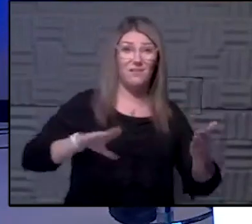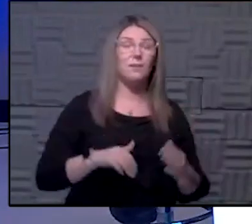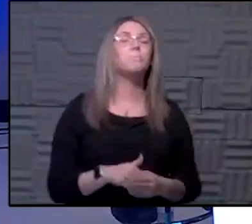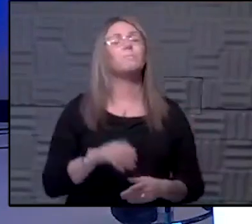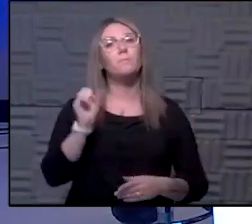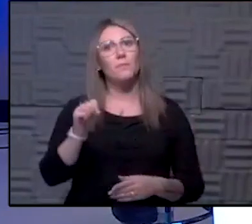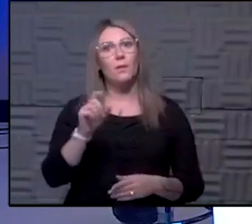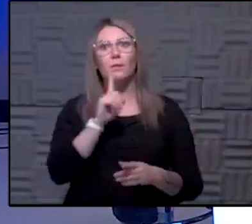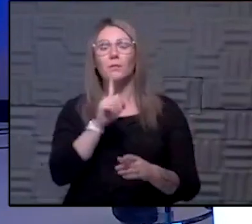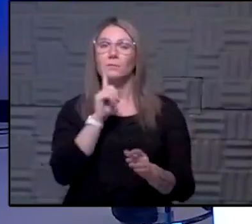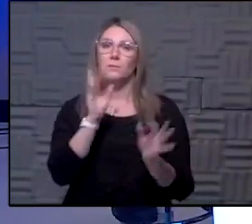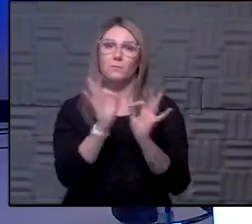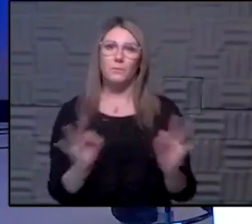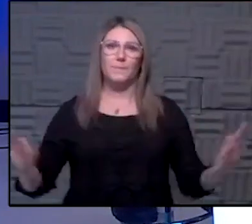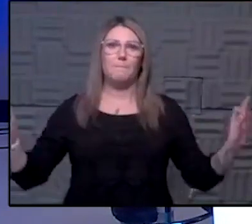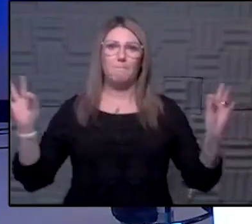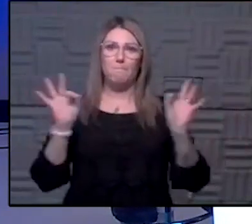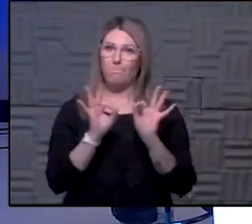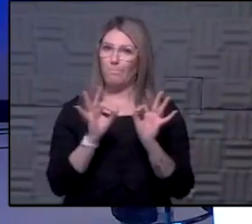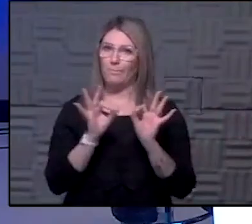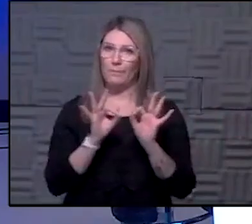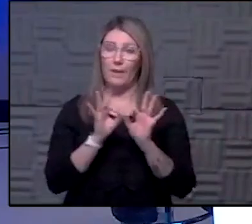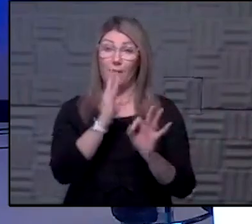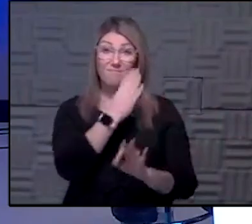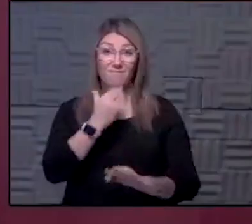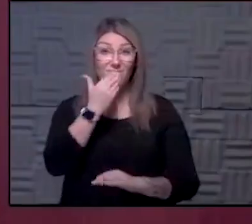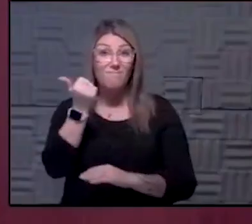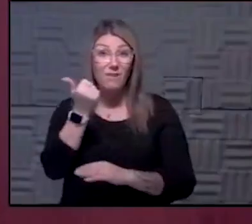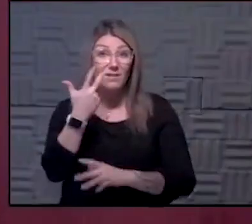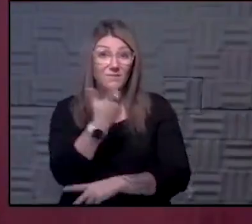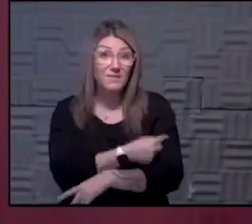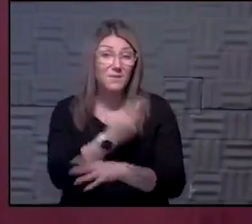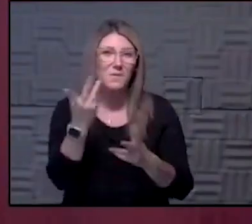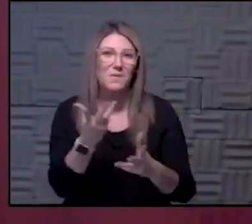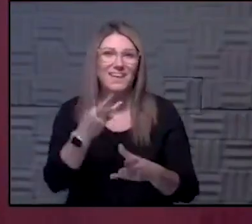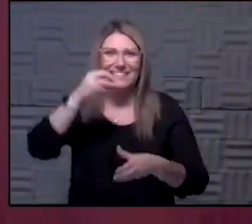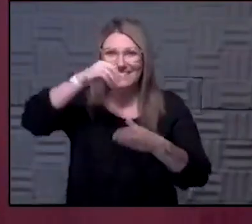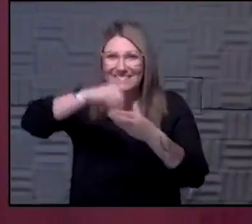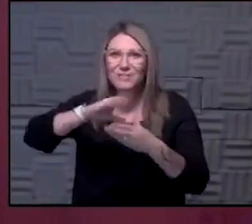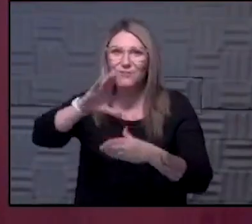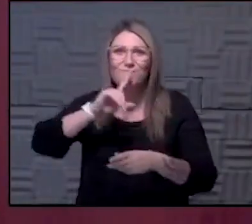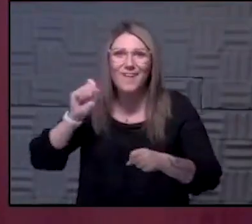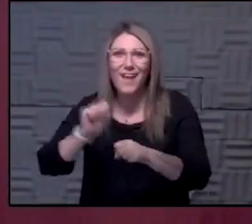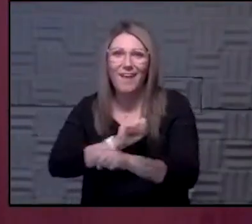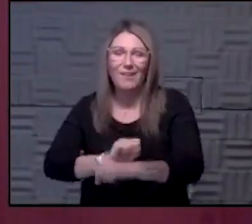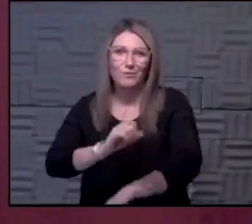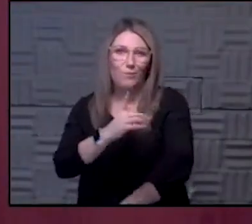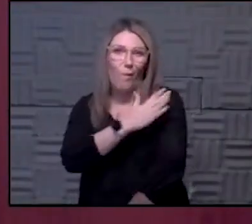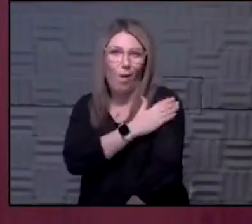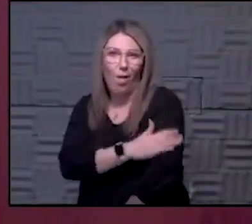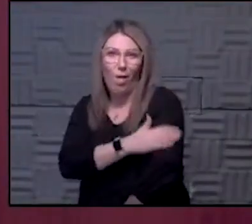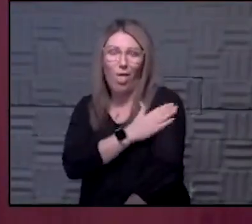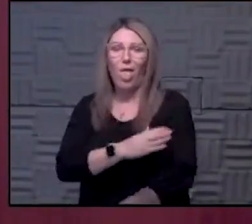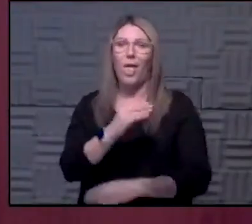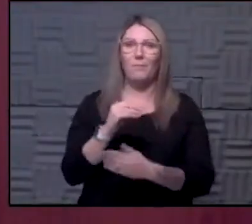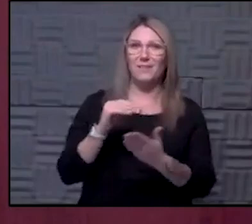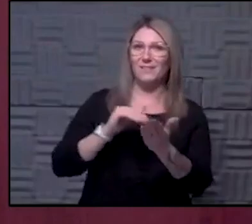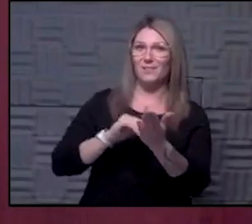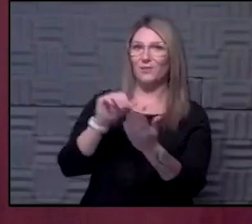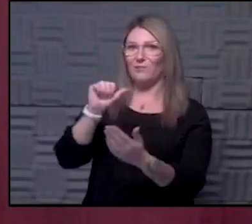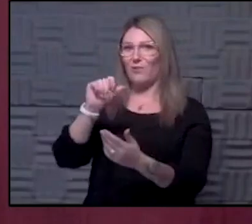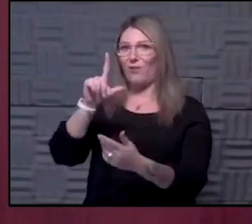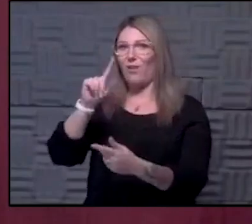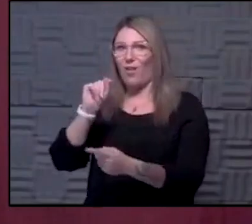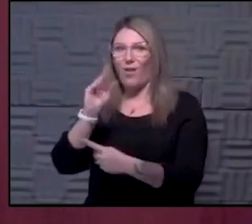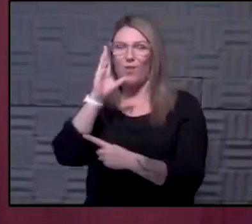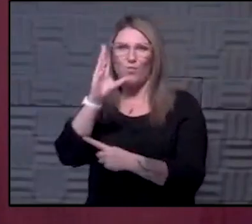the end of the day, the best vaccine you get is the one that's in your arm. And I think we'll be having that conversation tomorrow with Dr. Ault, who I hope will be able to